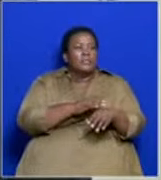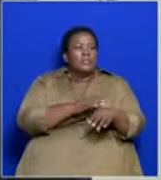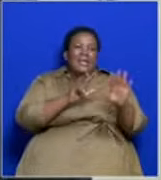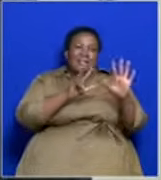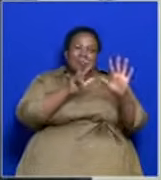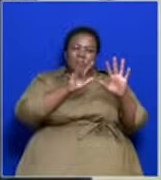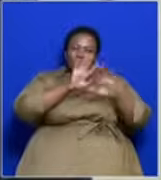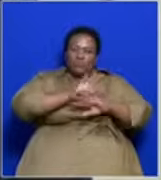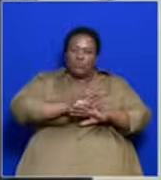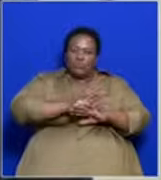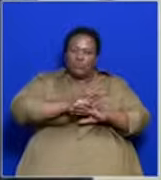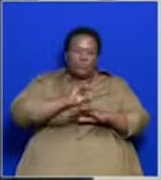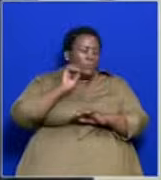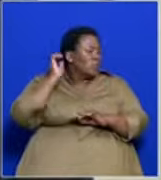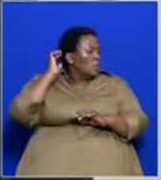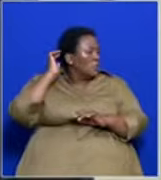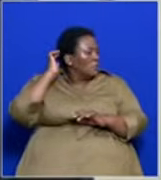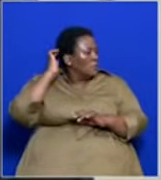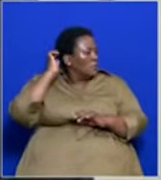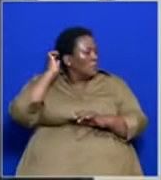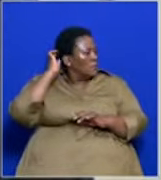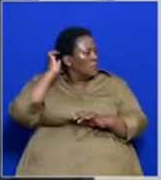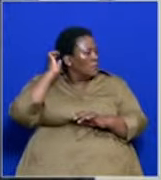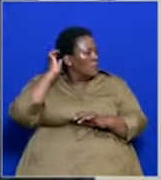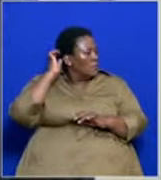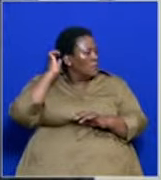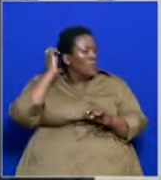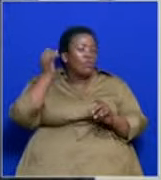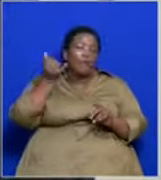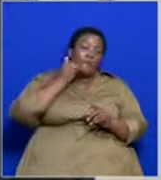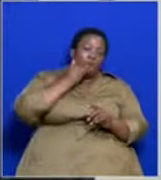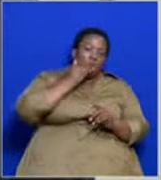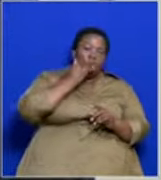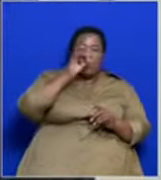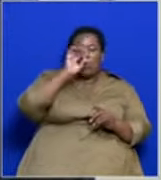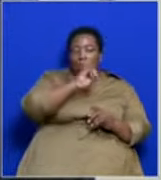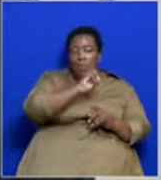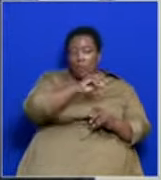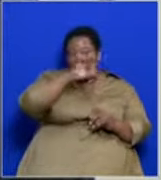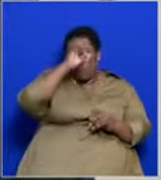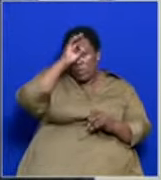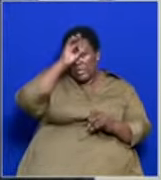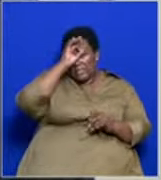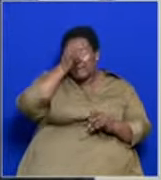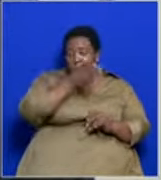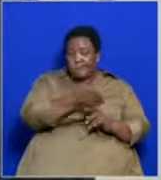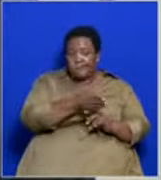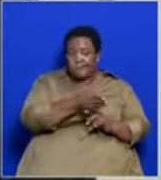I was called that there are police officers there who claims